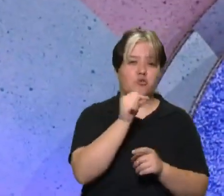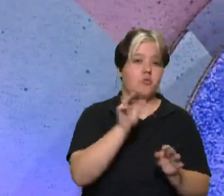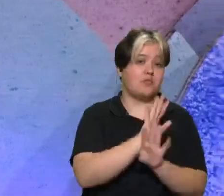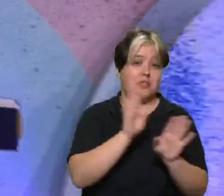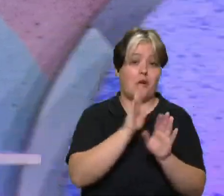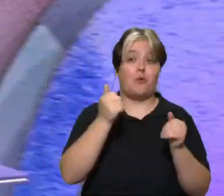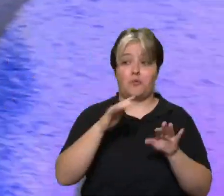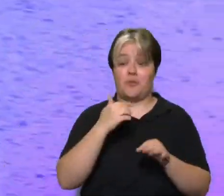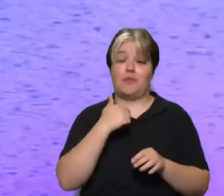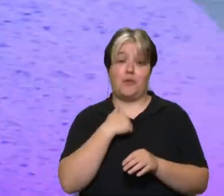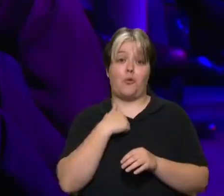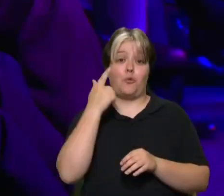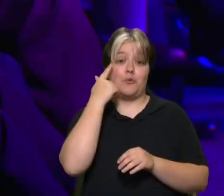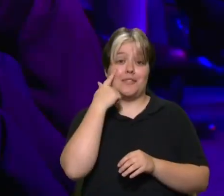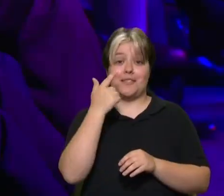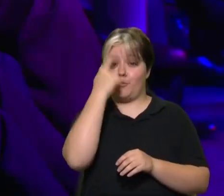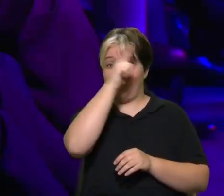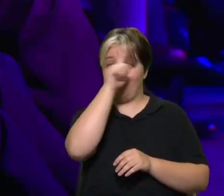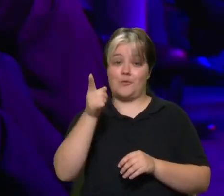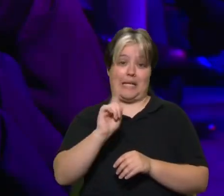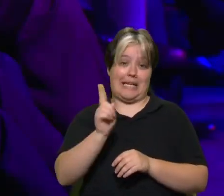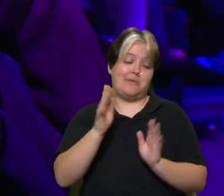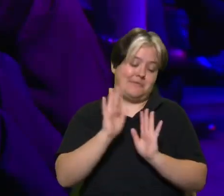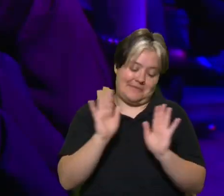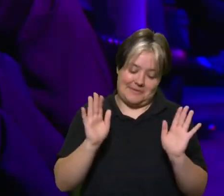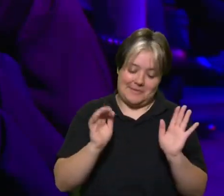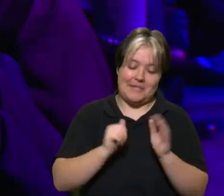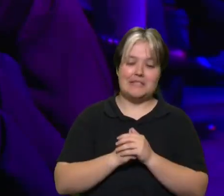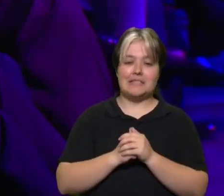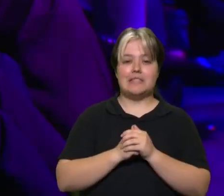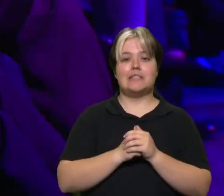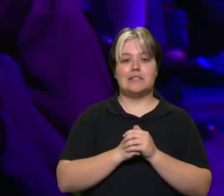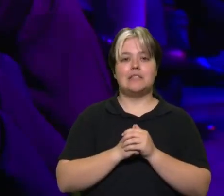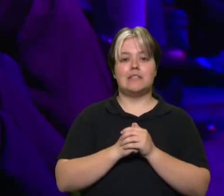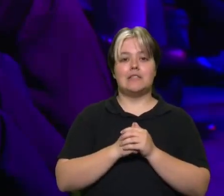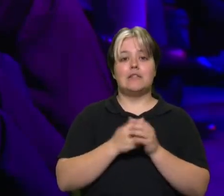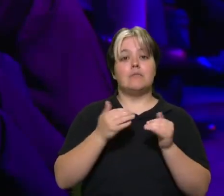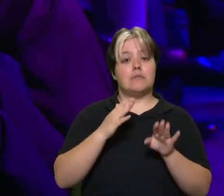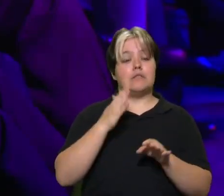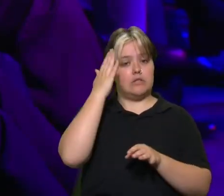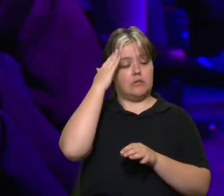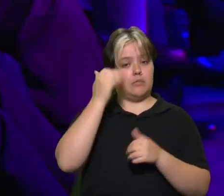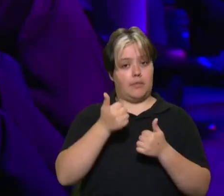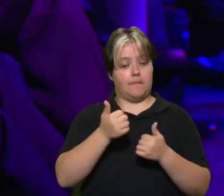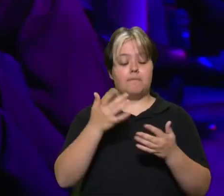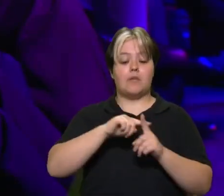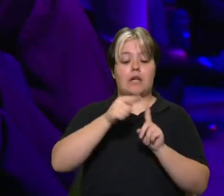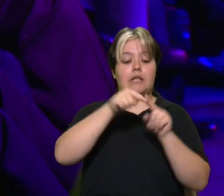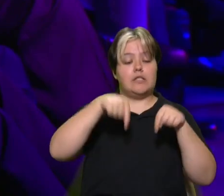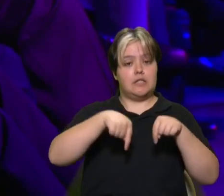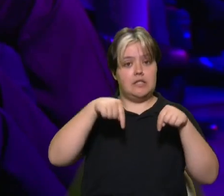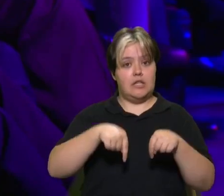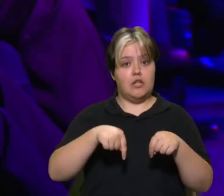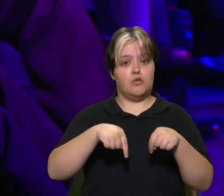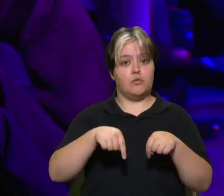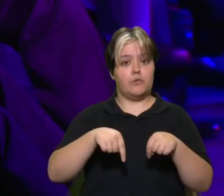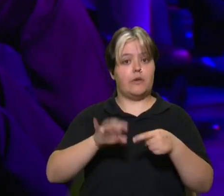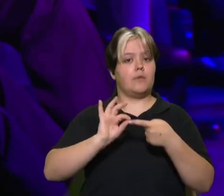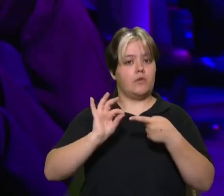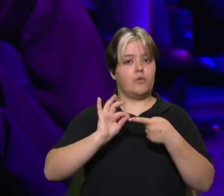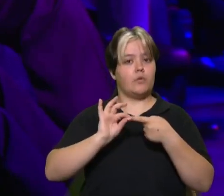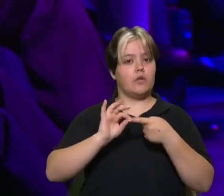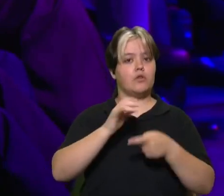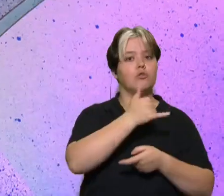I don't know Professor Antonio Costa Pinto, but I recommend the book. And so this year,